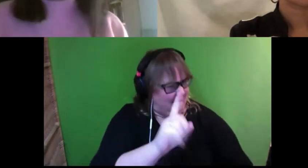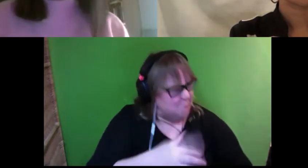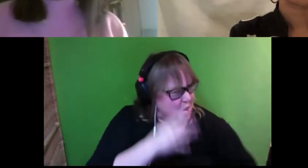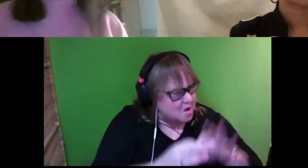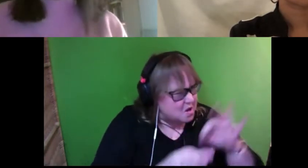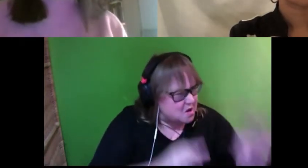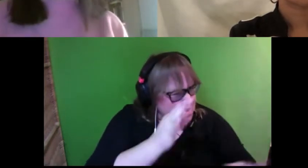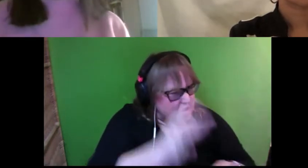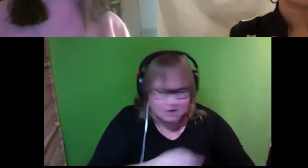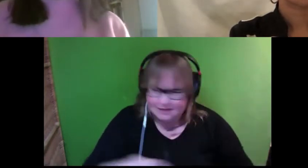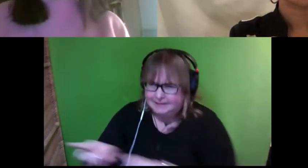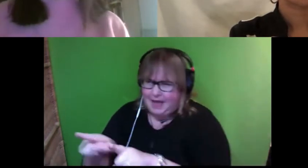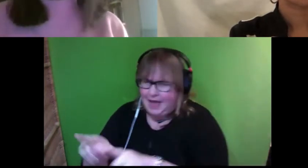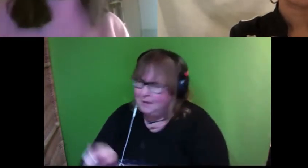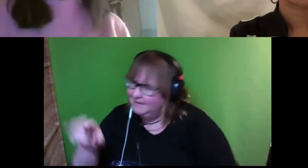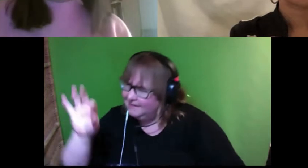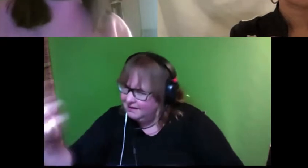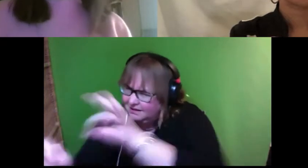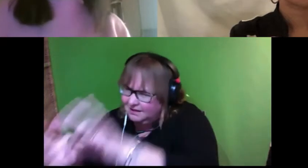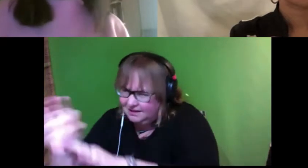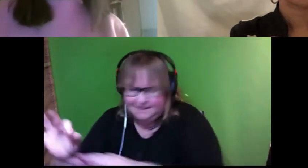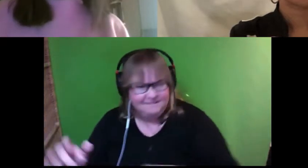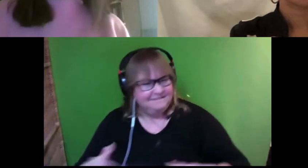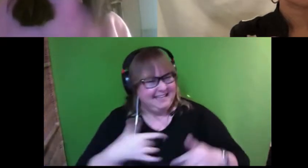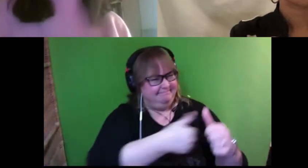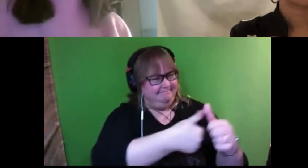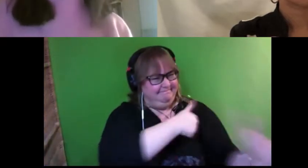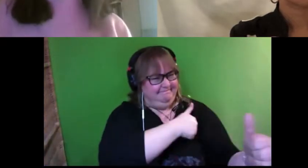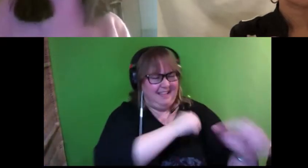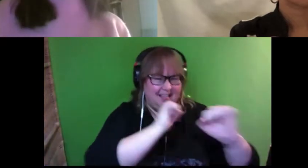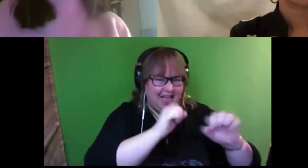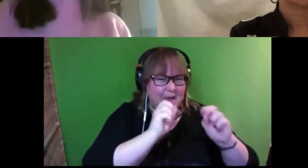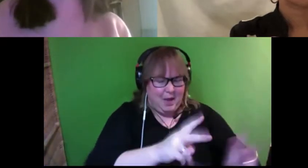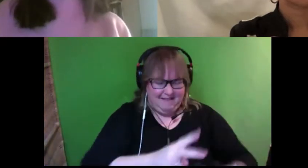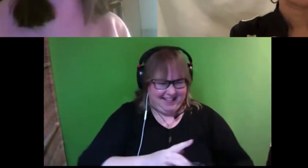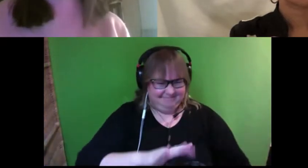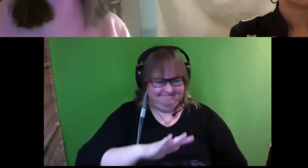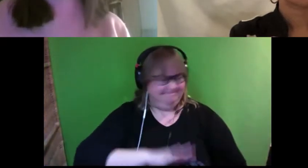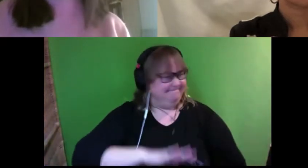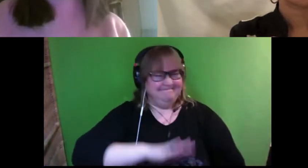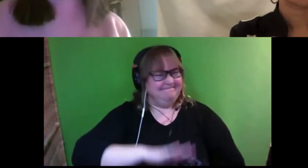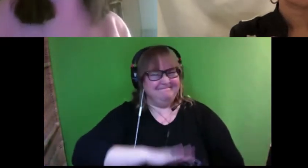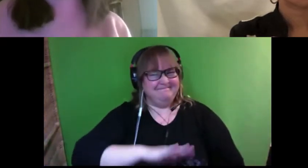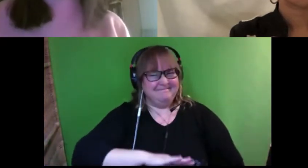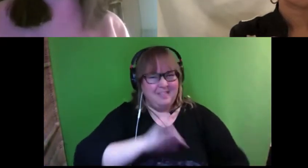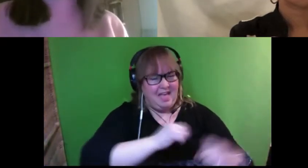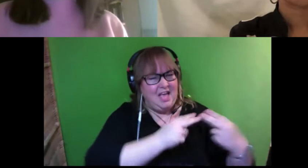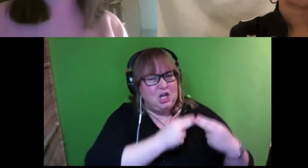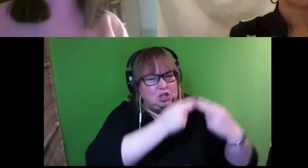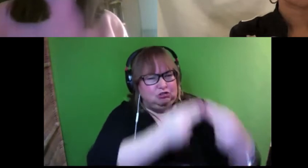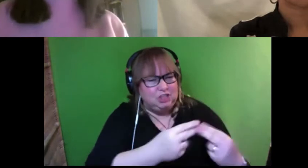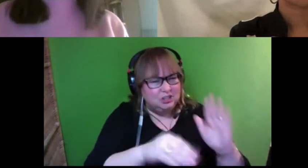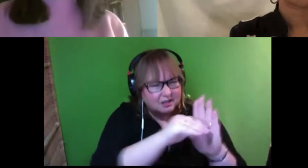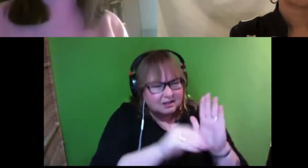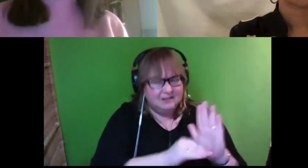like, neither of us are really satisfied with the institutional definition or institutional practices of curating and facilitating